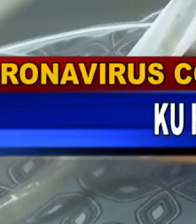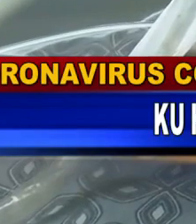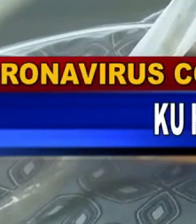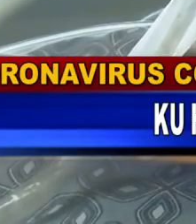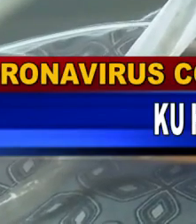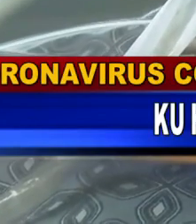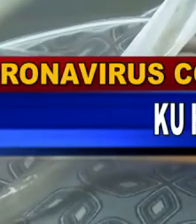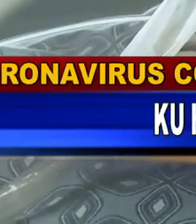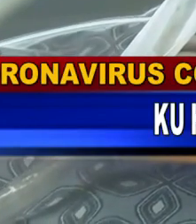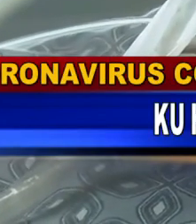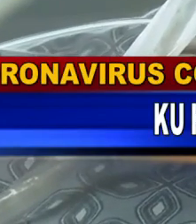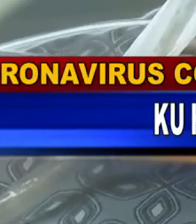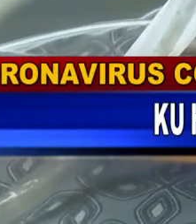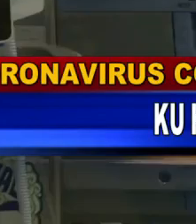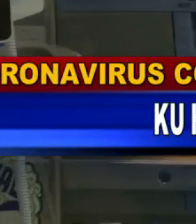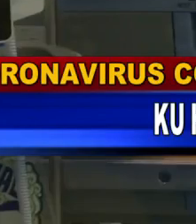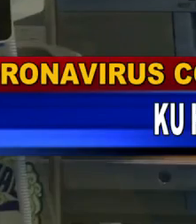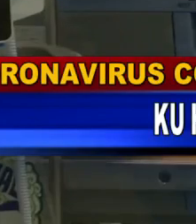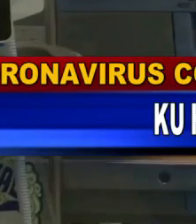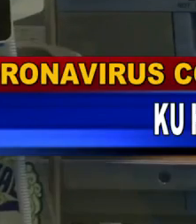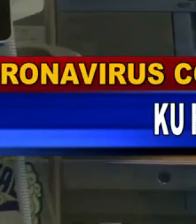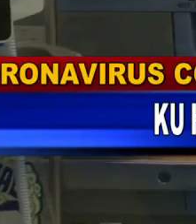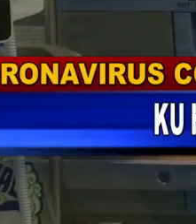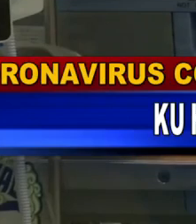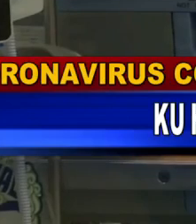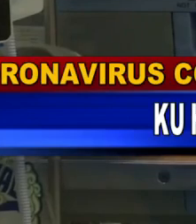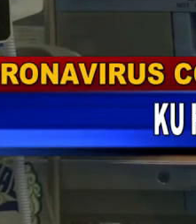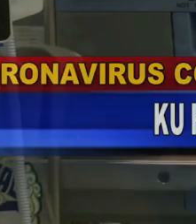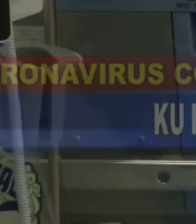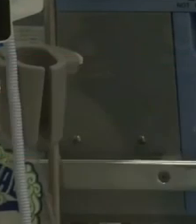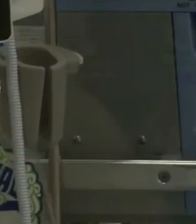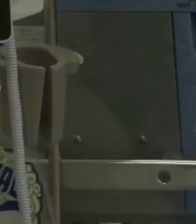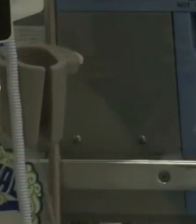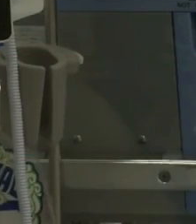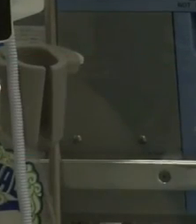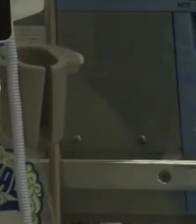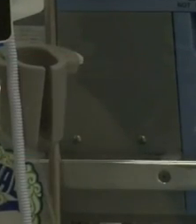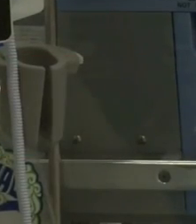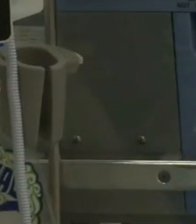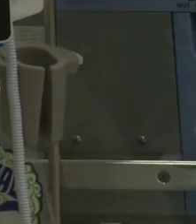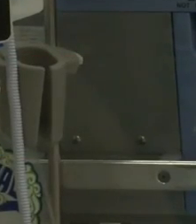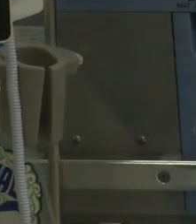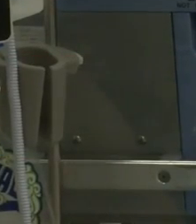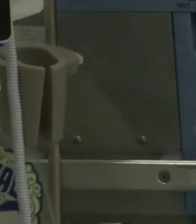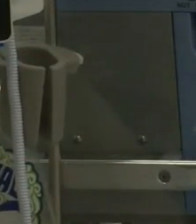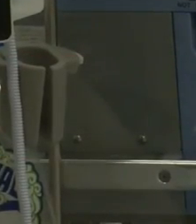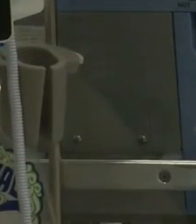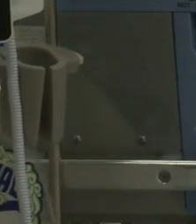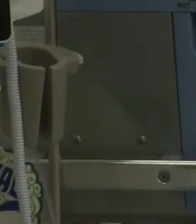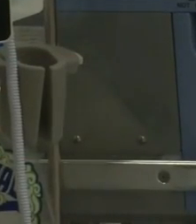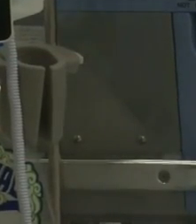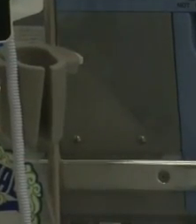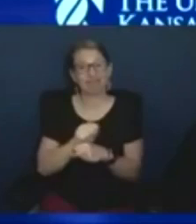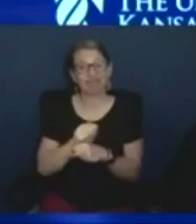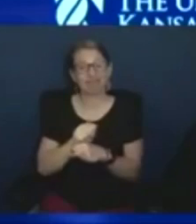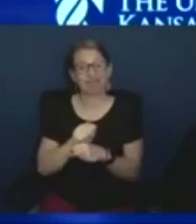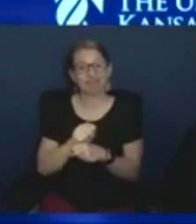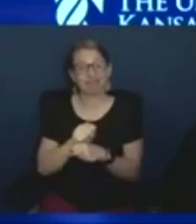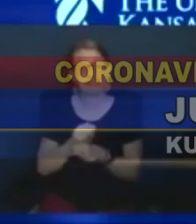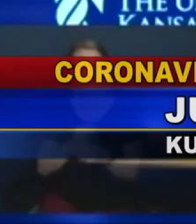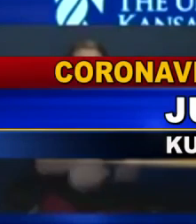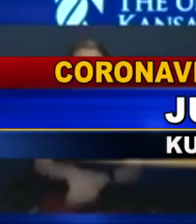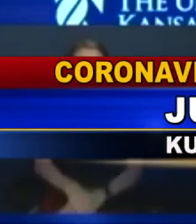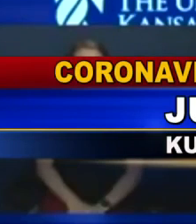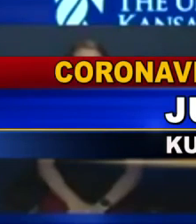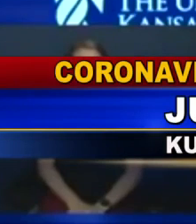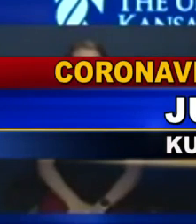15 respiratory therapists have left the University of Kansas health system in the past few weeks, citing exhaustion and frustration. A lot of the healthcare